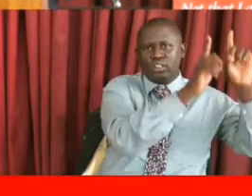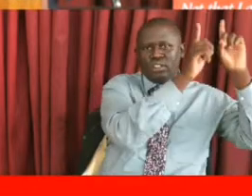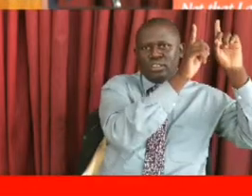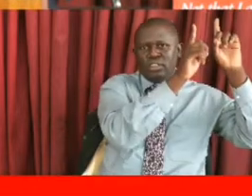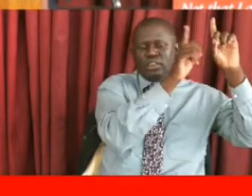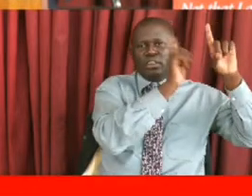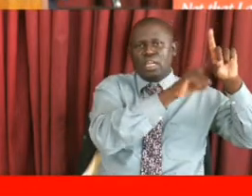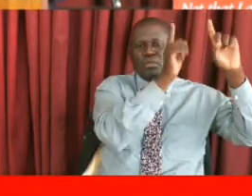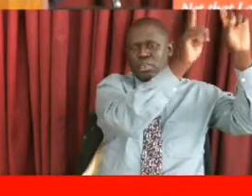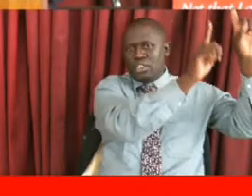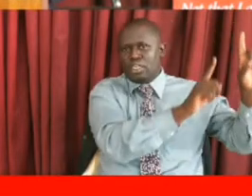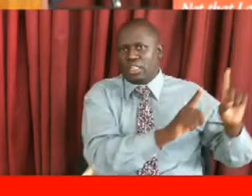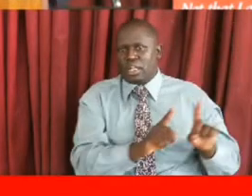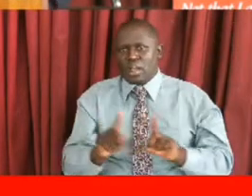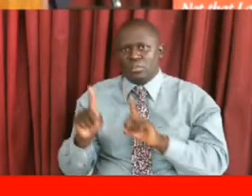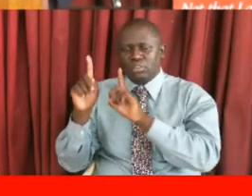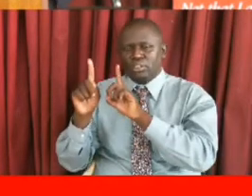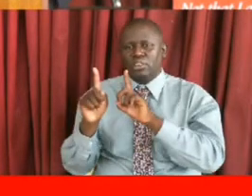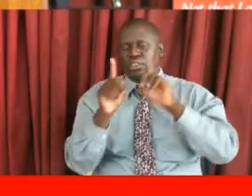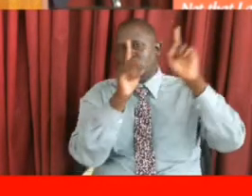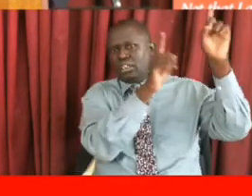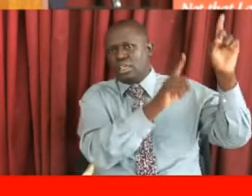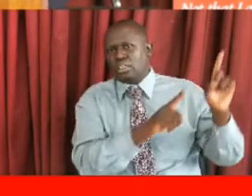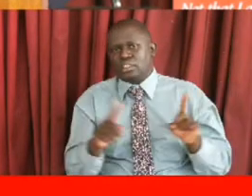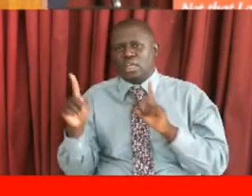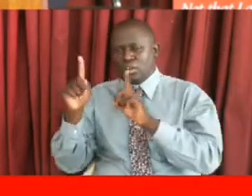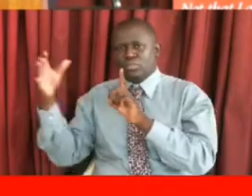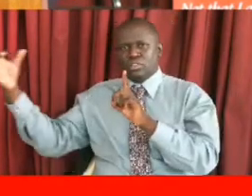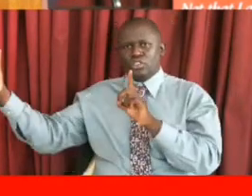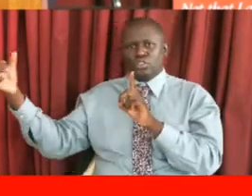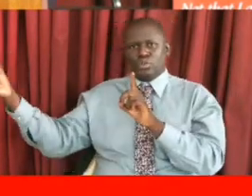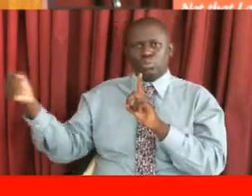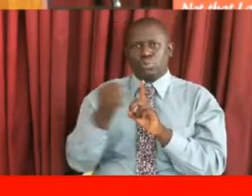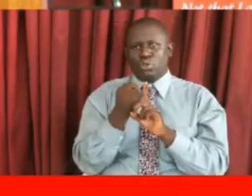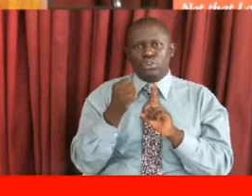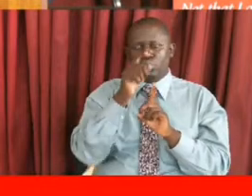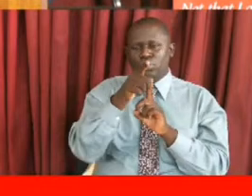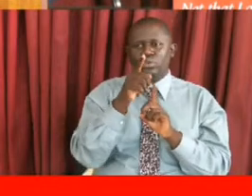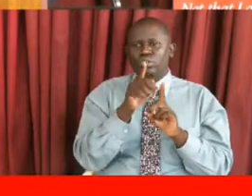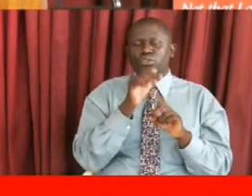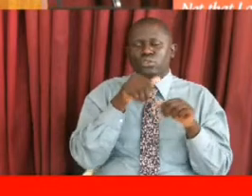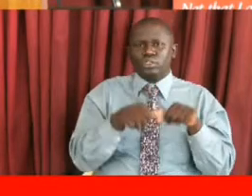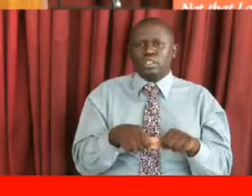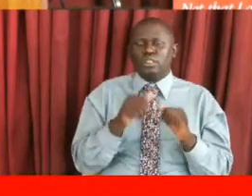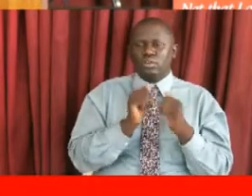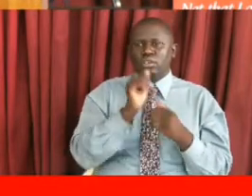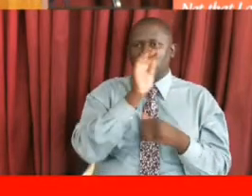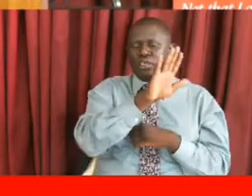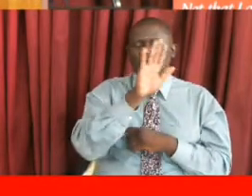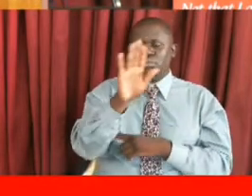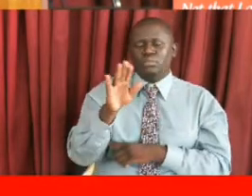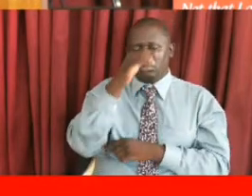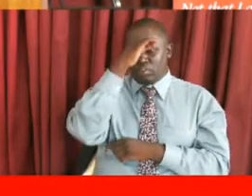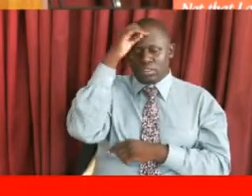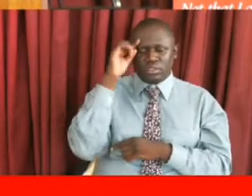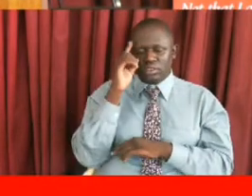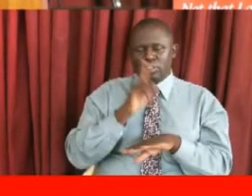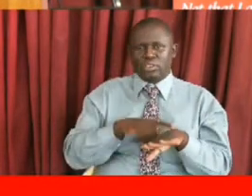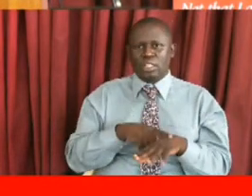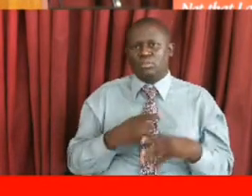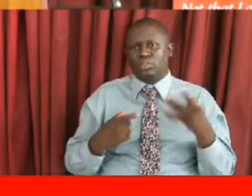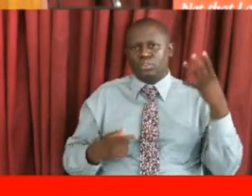when he comes he has come to run you into his presence because it is time to